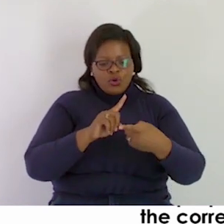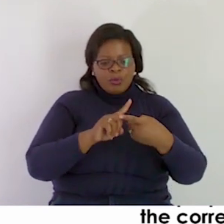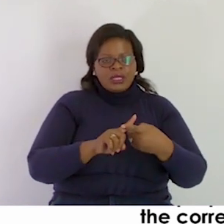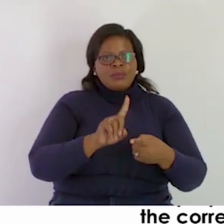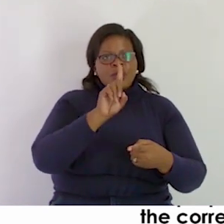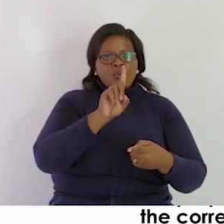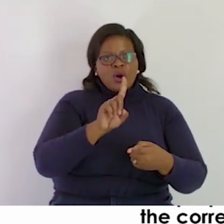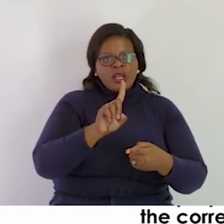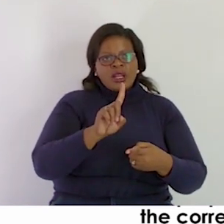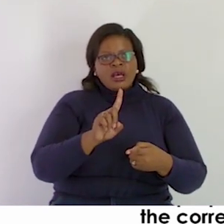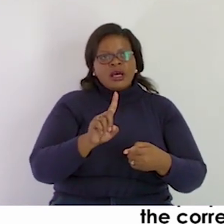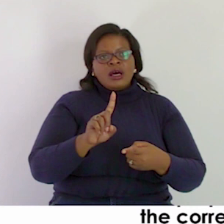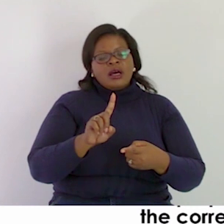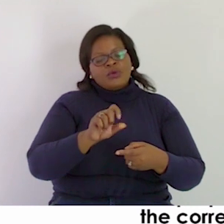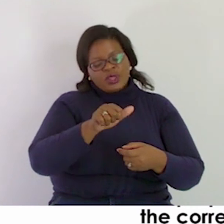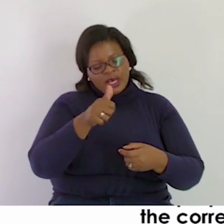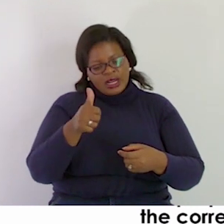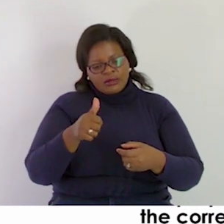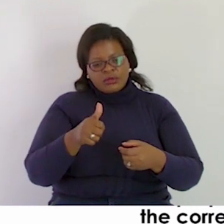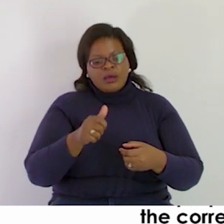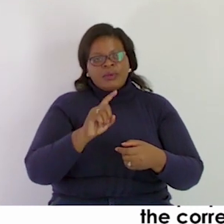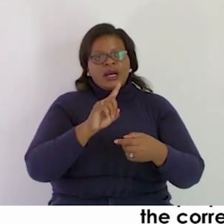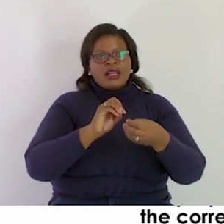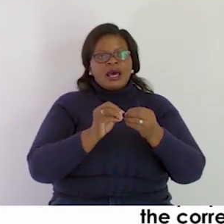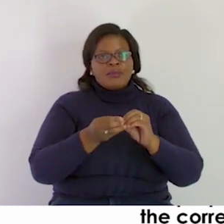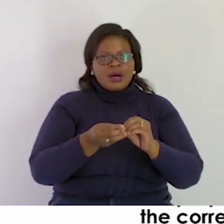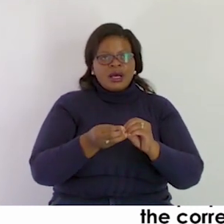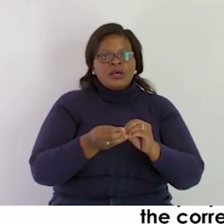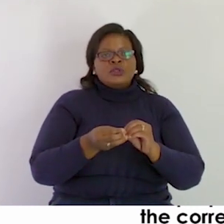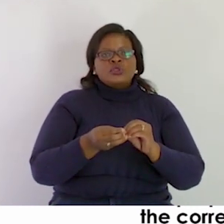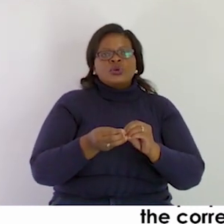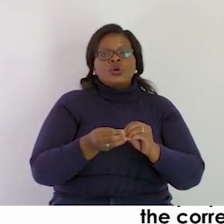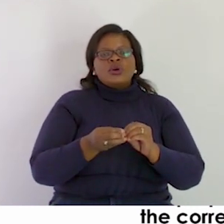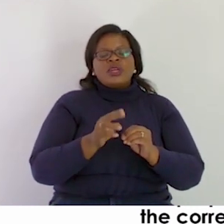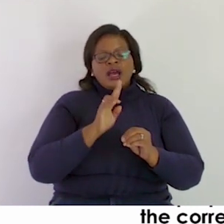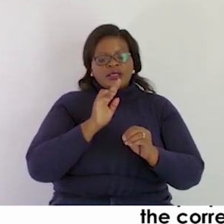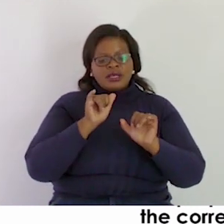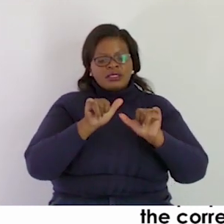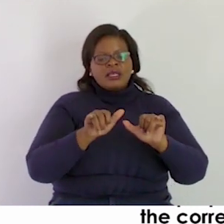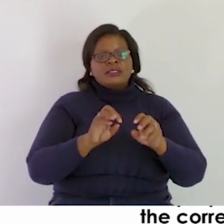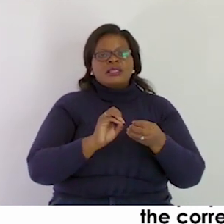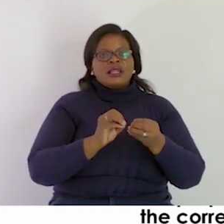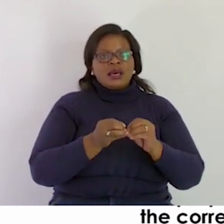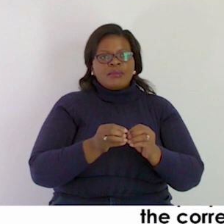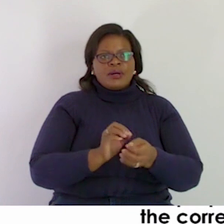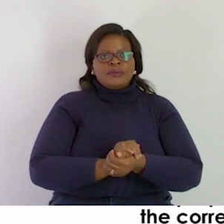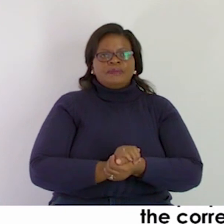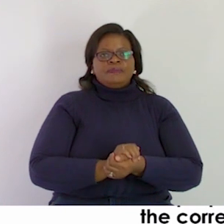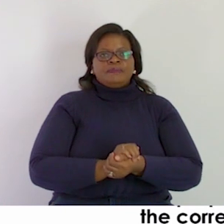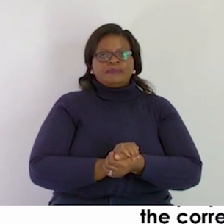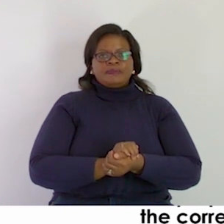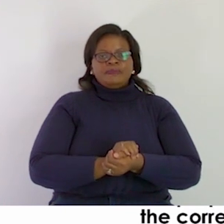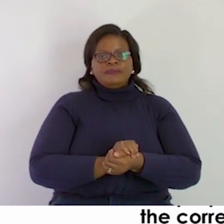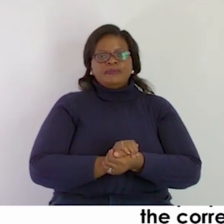you get that number. And remember about the identity element of addition, which is 0.